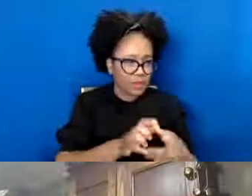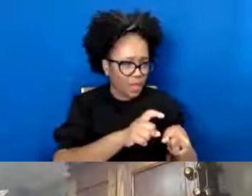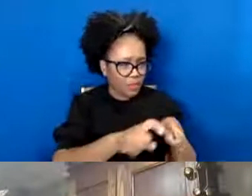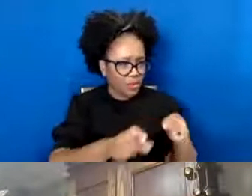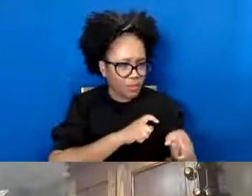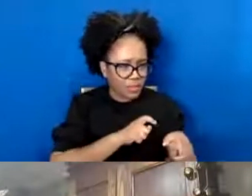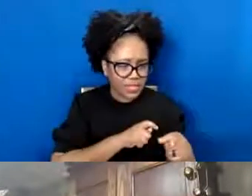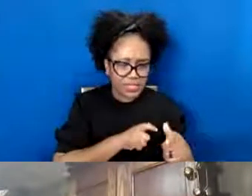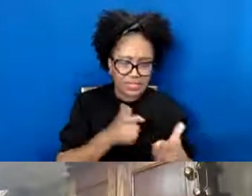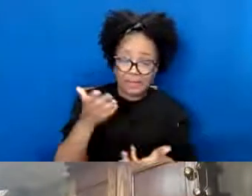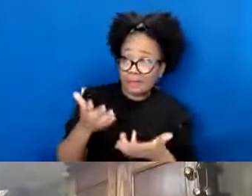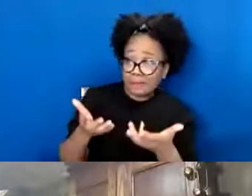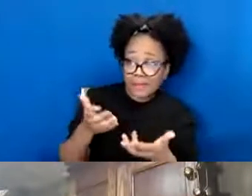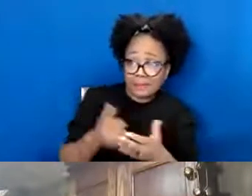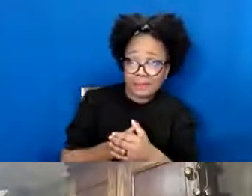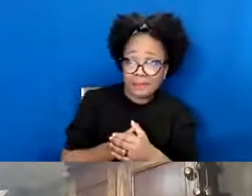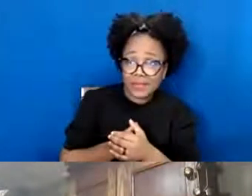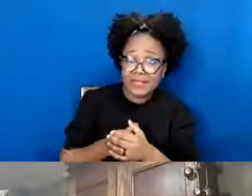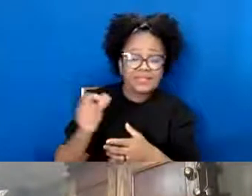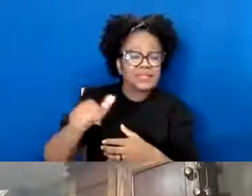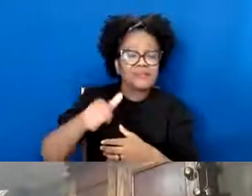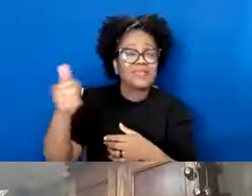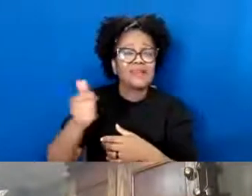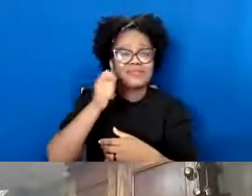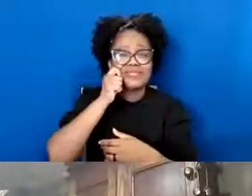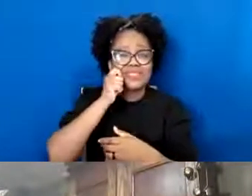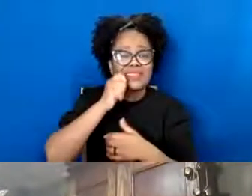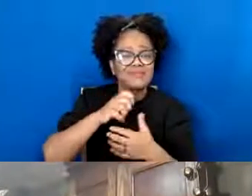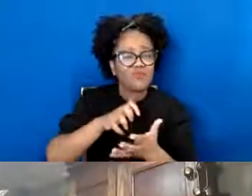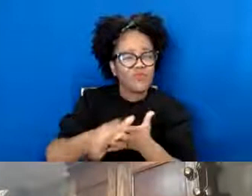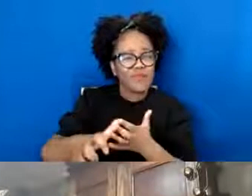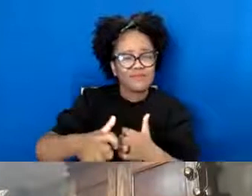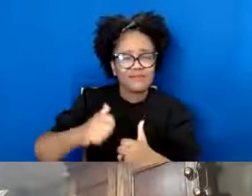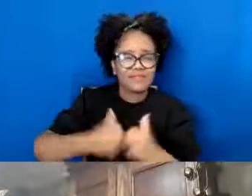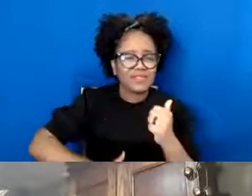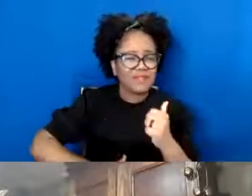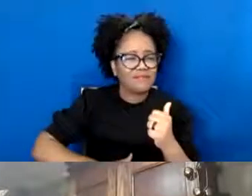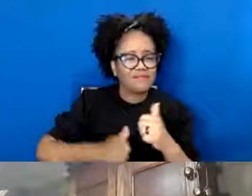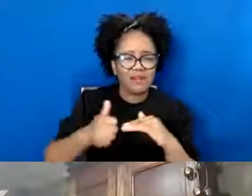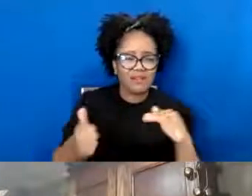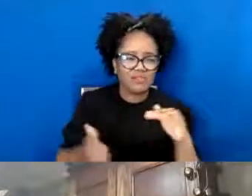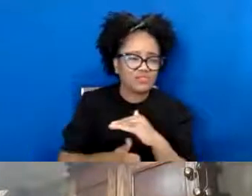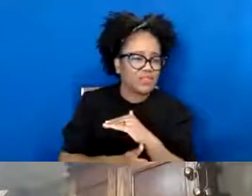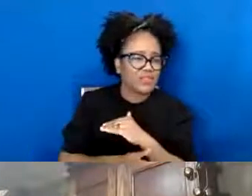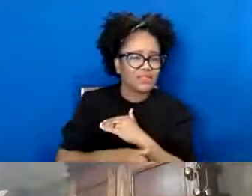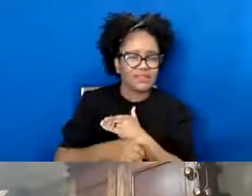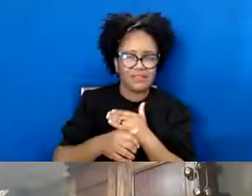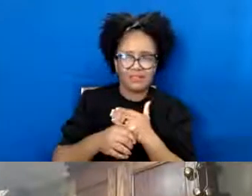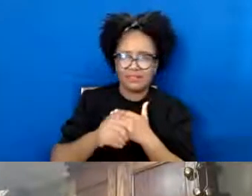Something else's skin, scruff, toughened, my undertread, barrier, buffer, mediated.